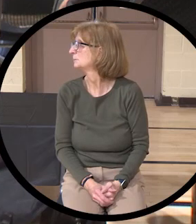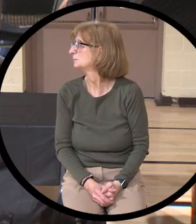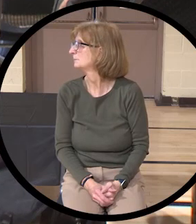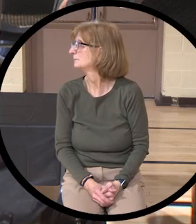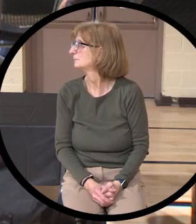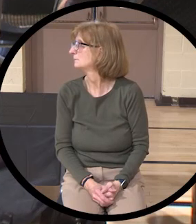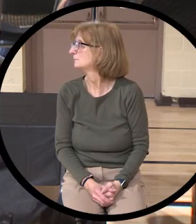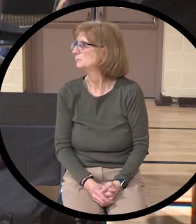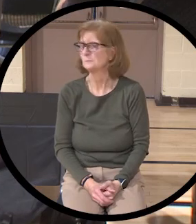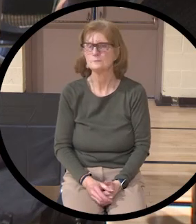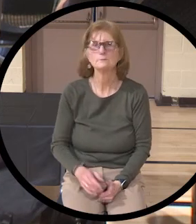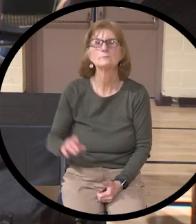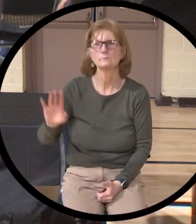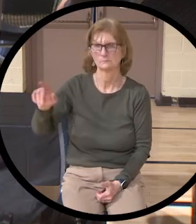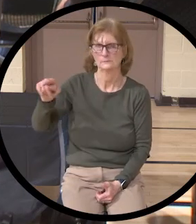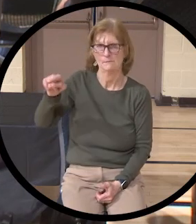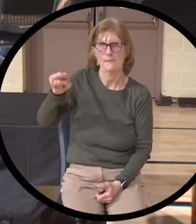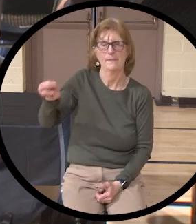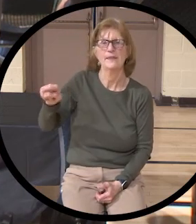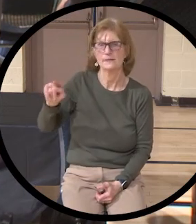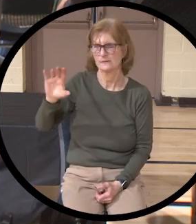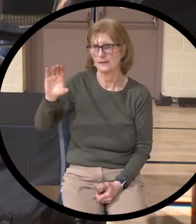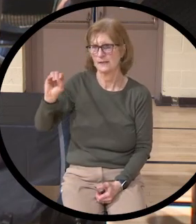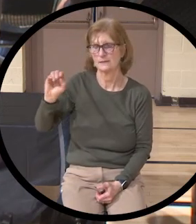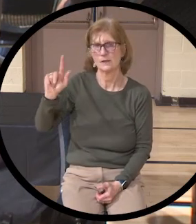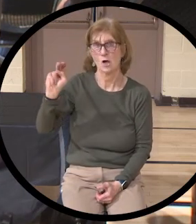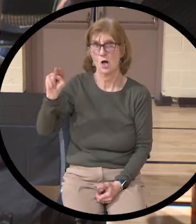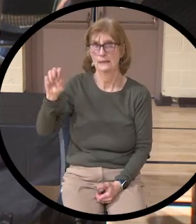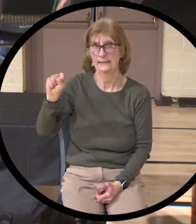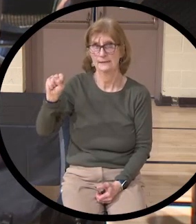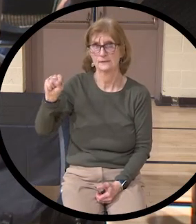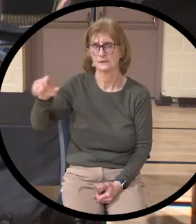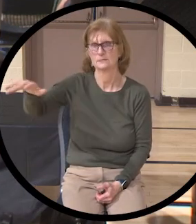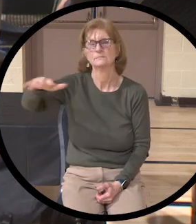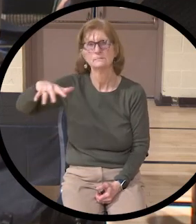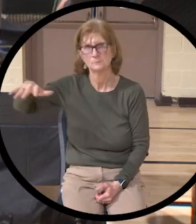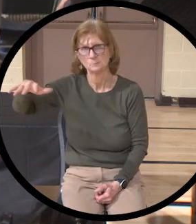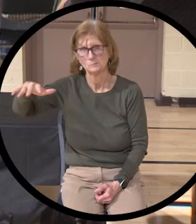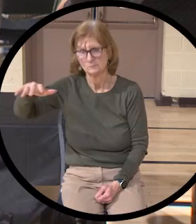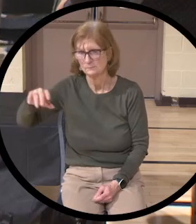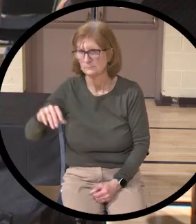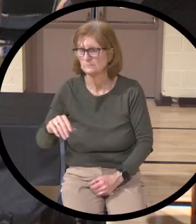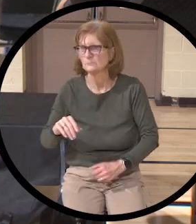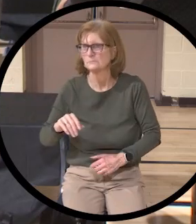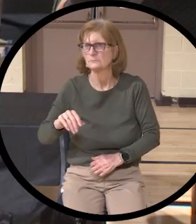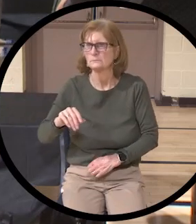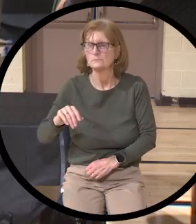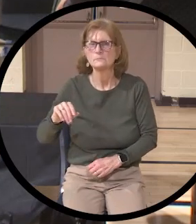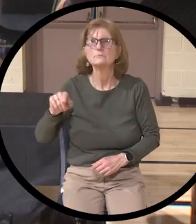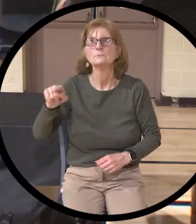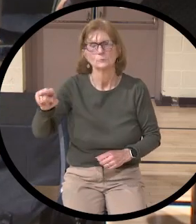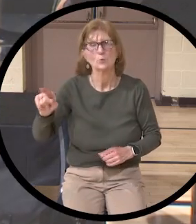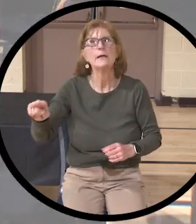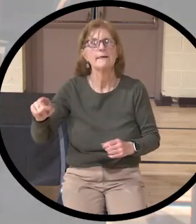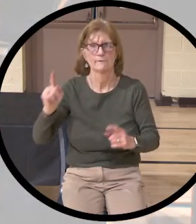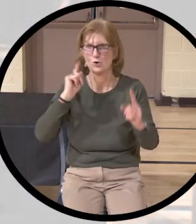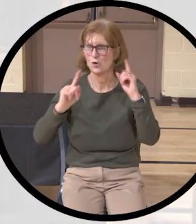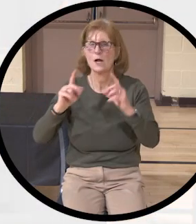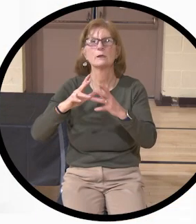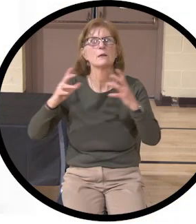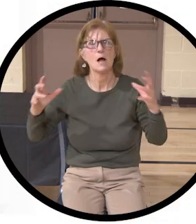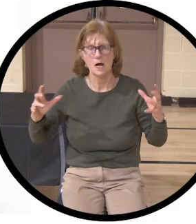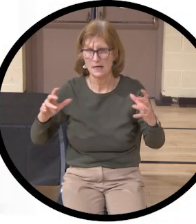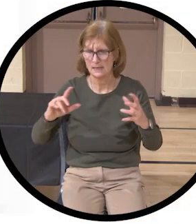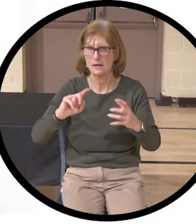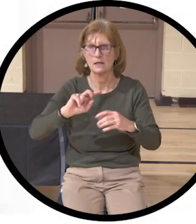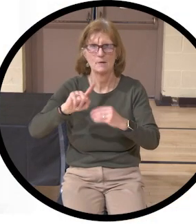Yeah. So here's Collins, which again, we have heard about some of these crossing issues. First, I'll just